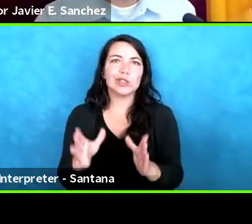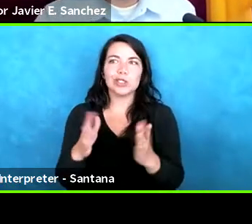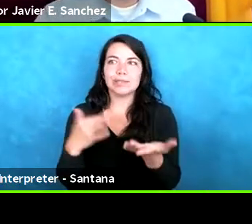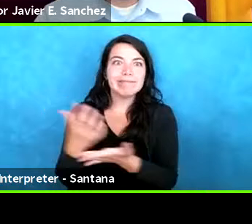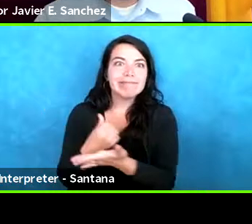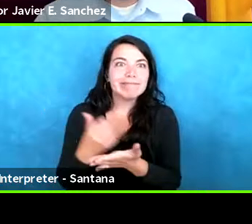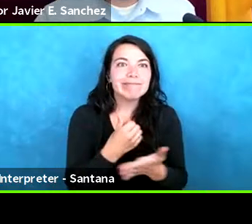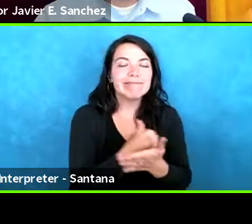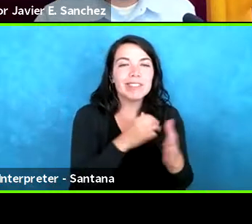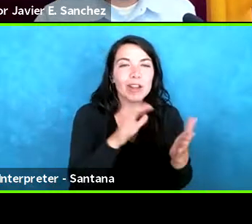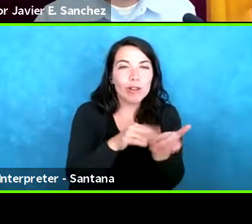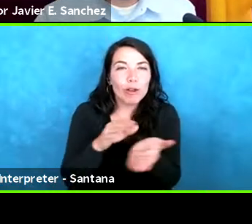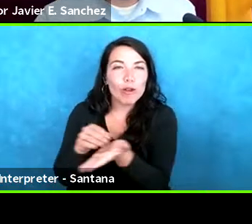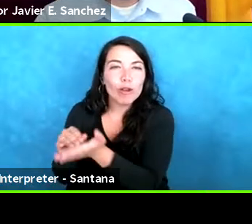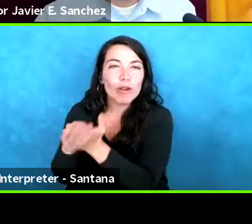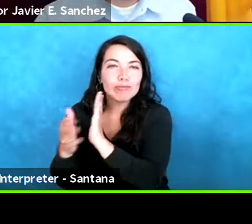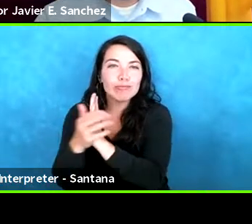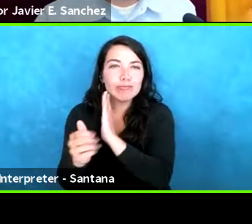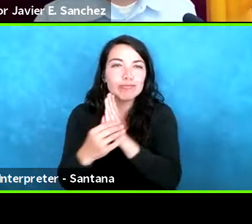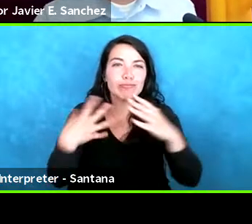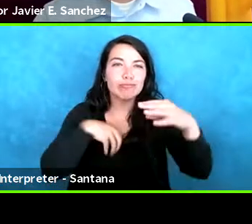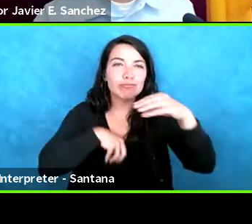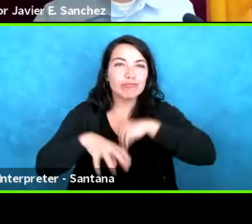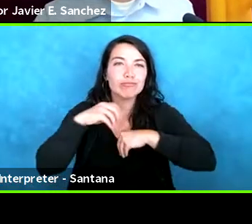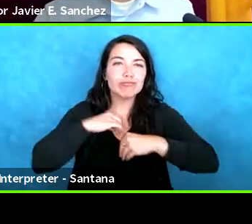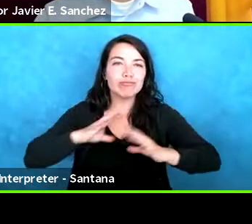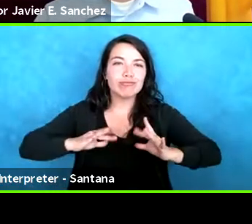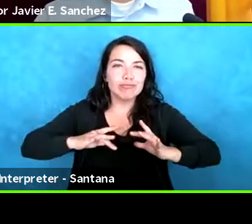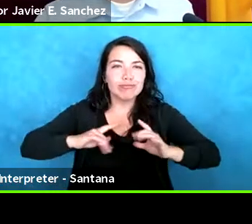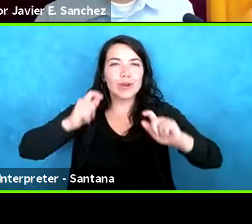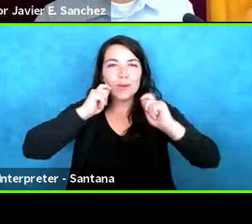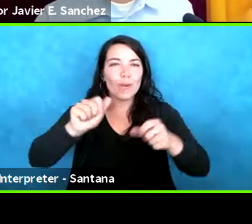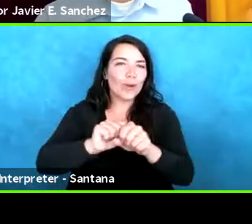Mexico Help to get some good working experience.